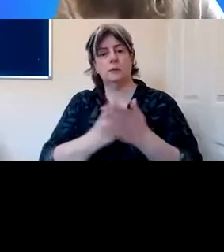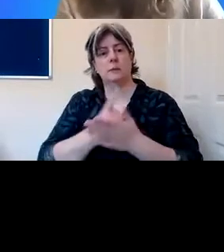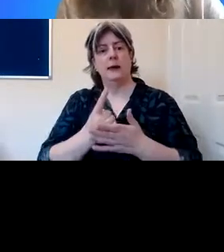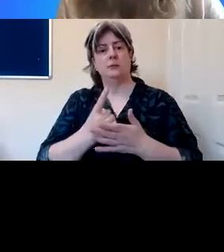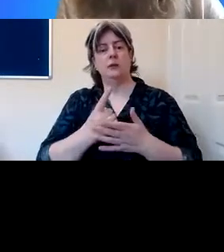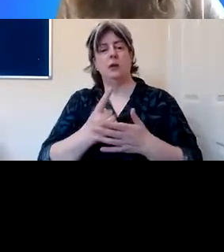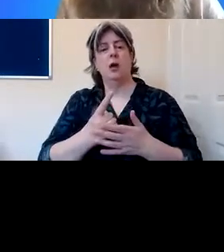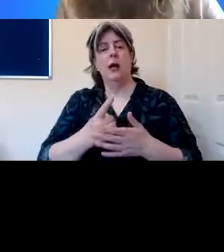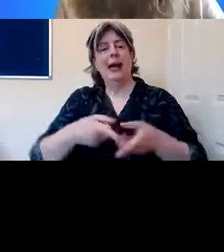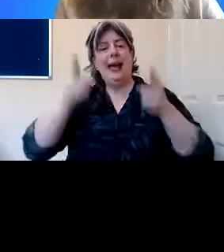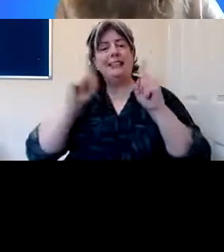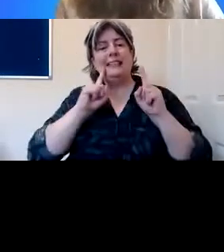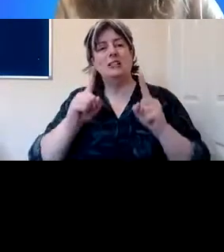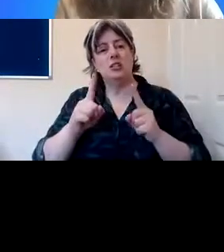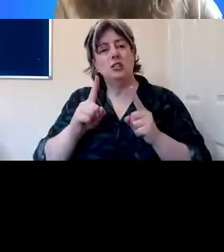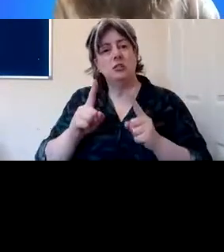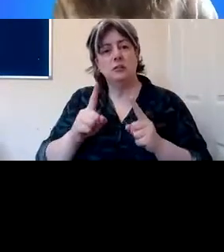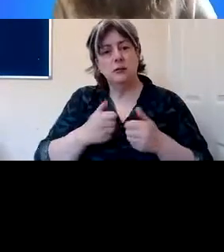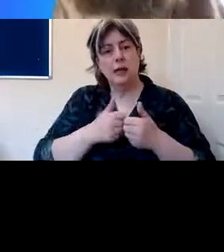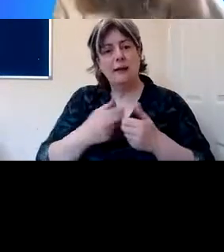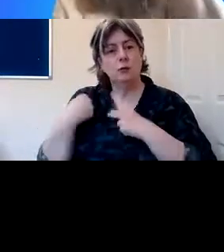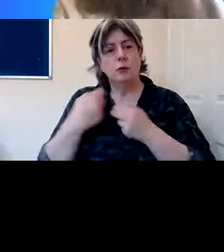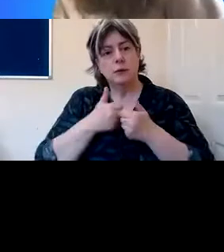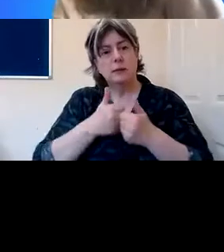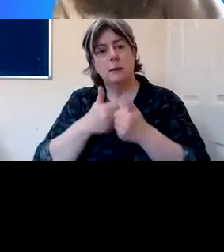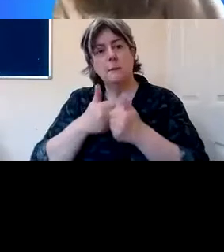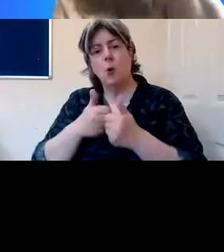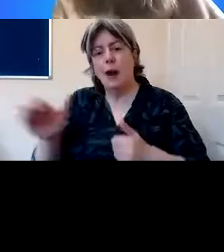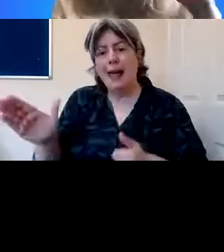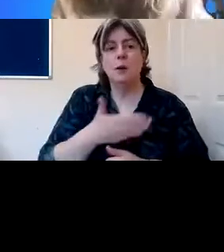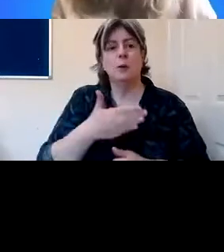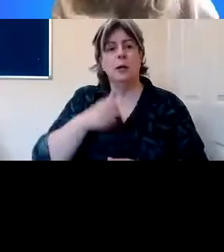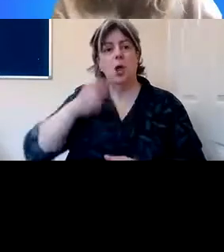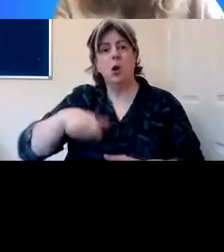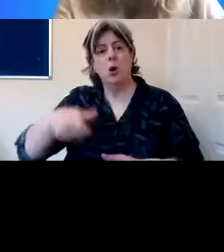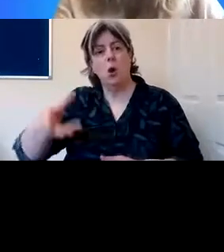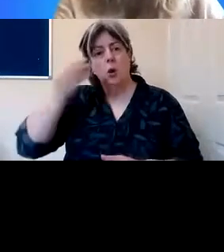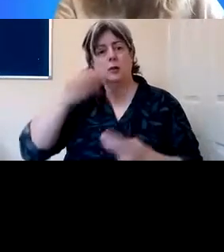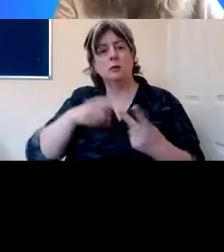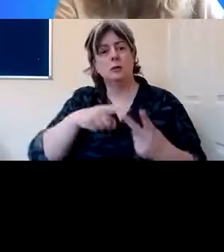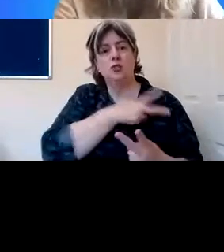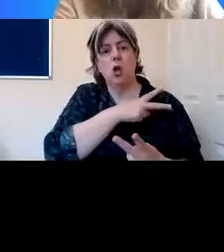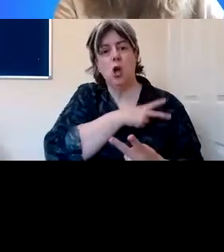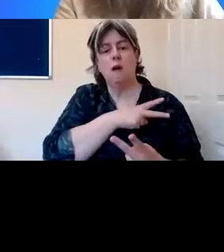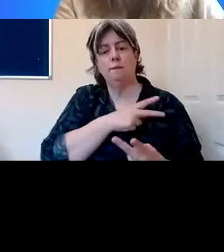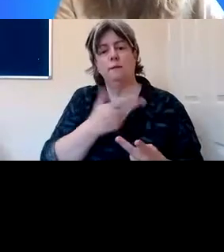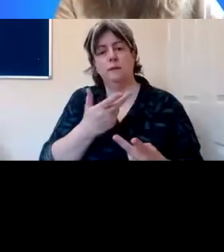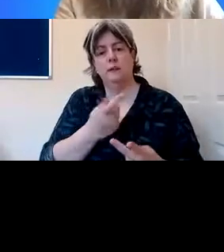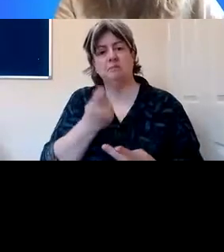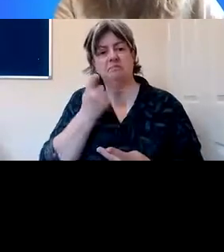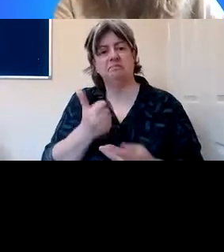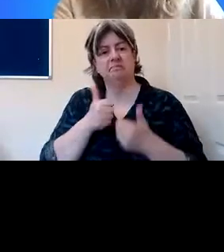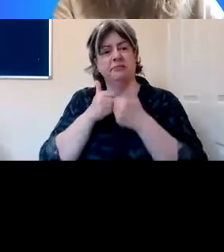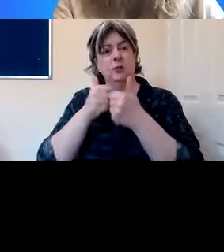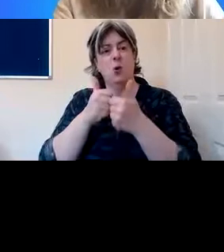head teachers to support everybody within the mechanism. So that's supporting learners, to support staff, etc. There isn't a lot of support available